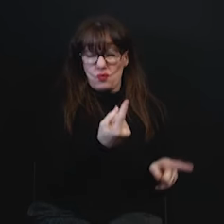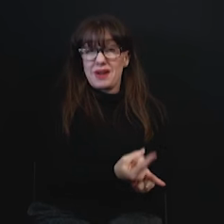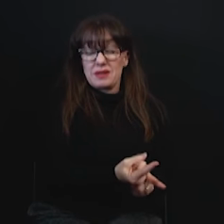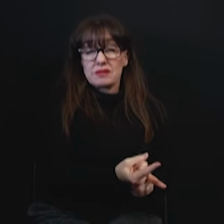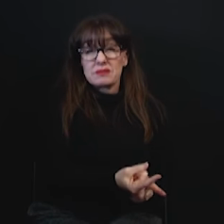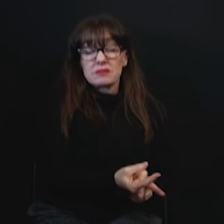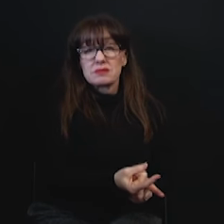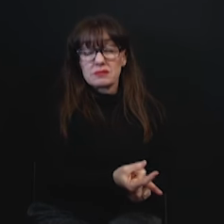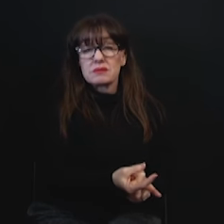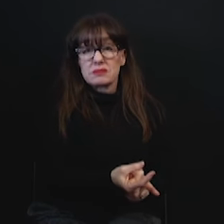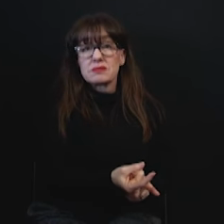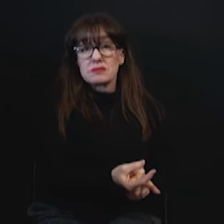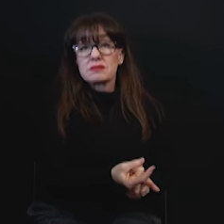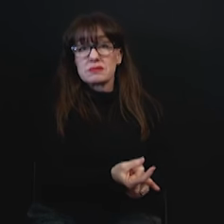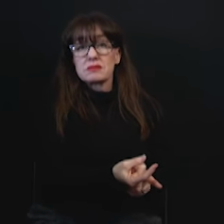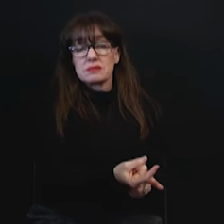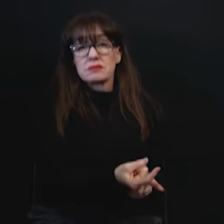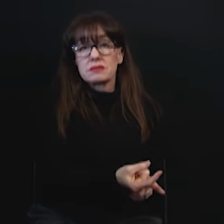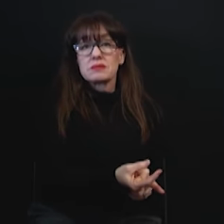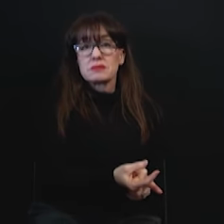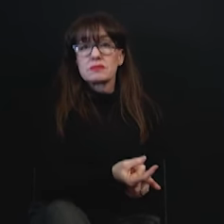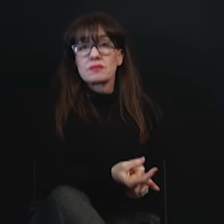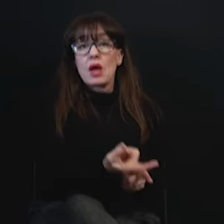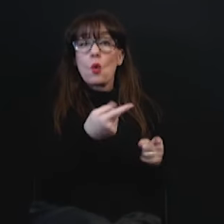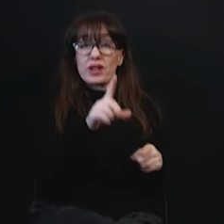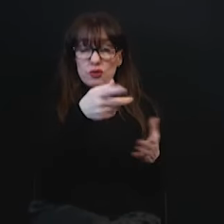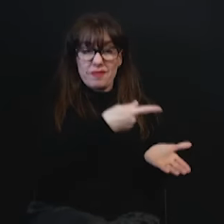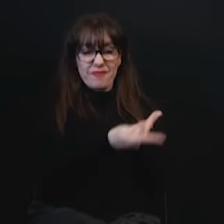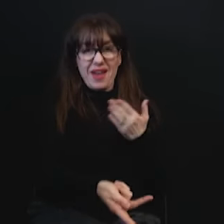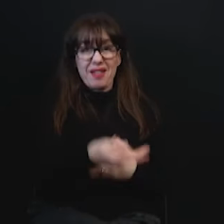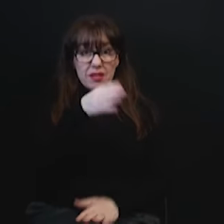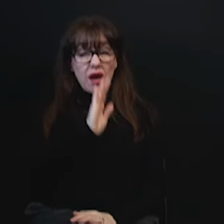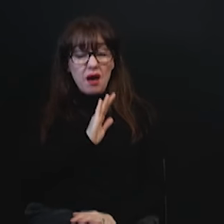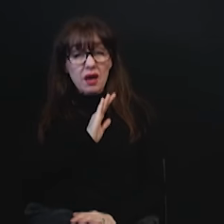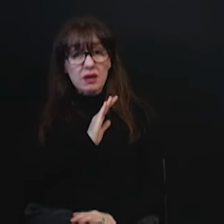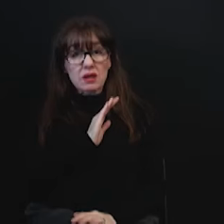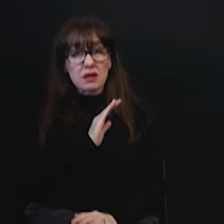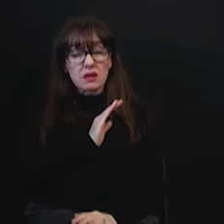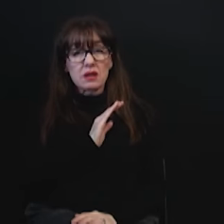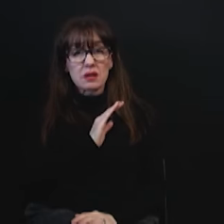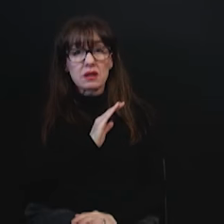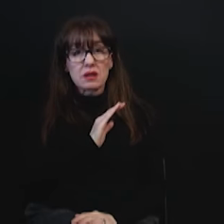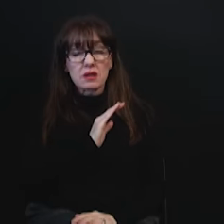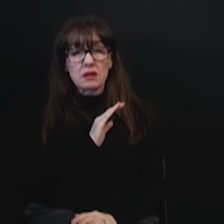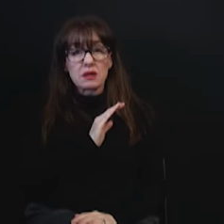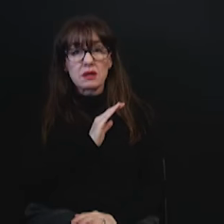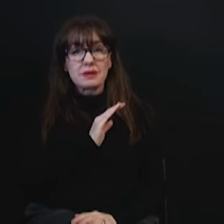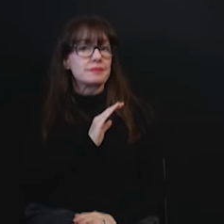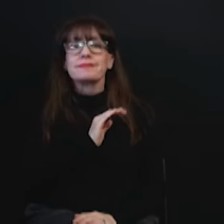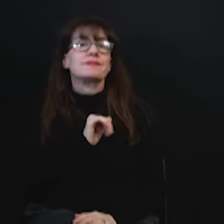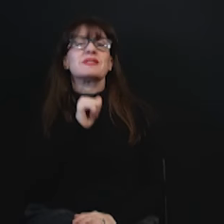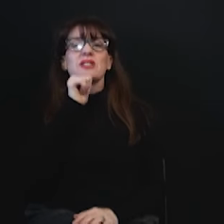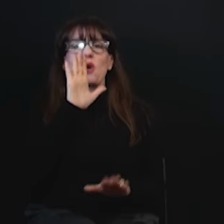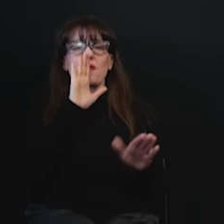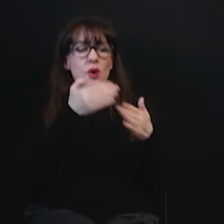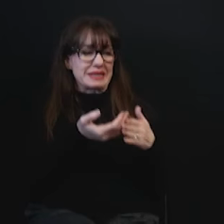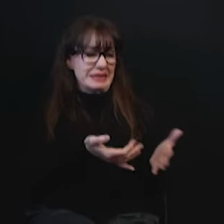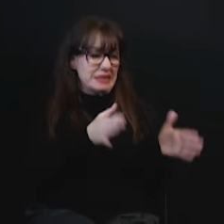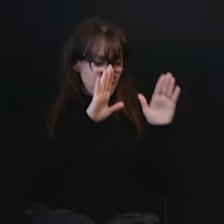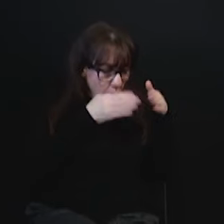When you fail God, Don't focus on your